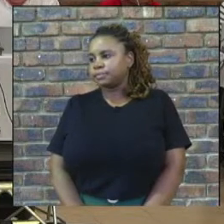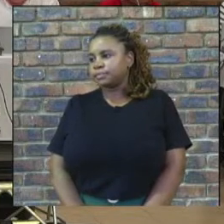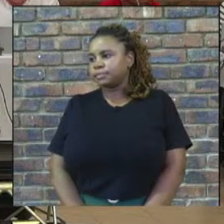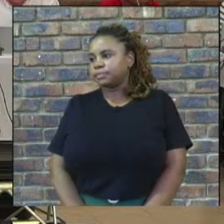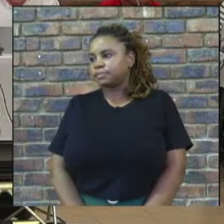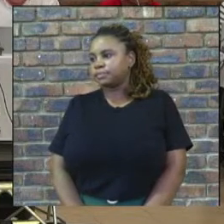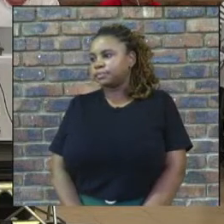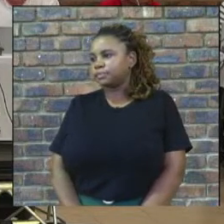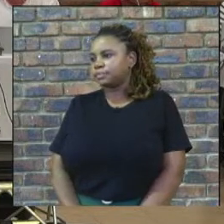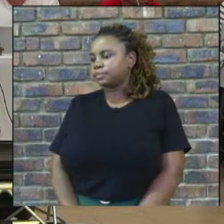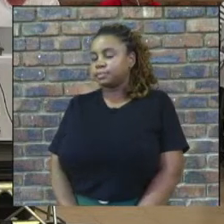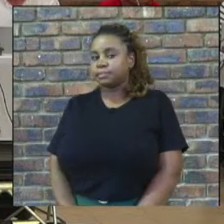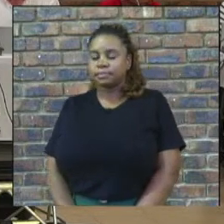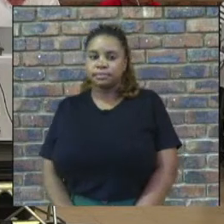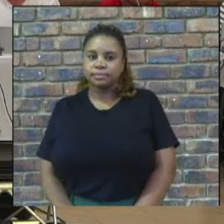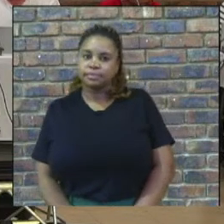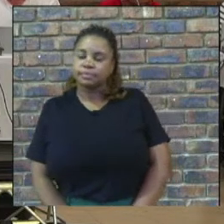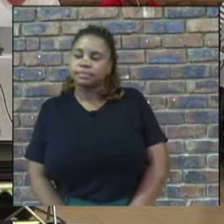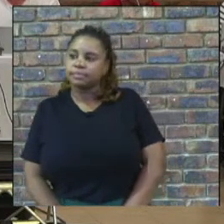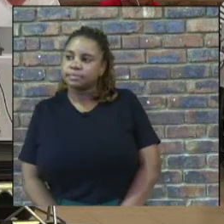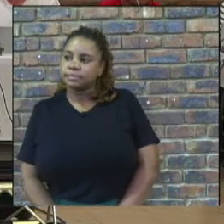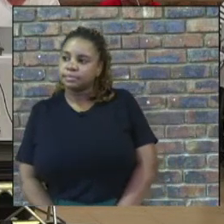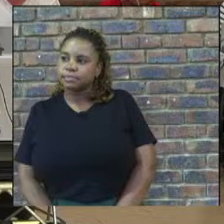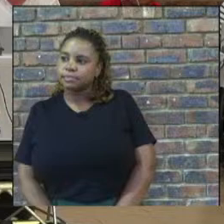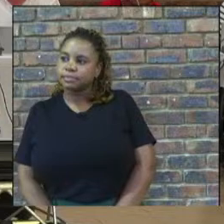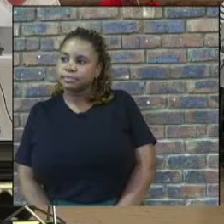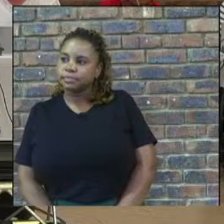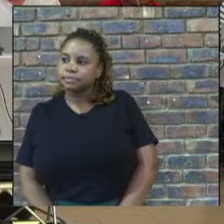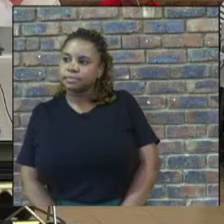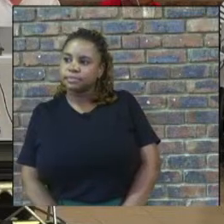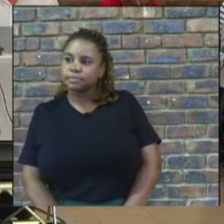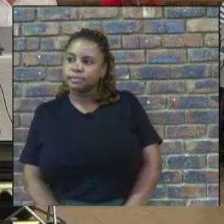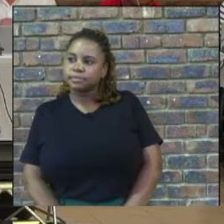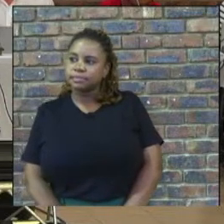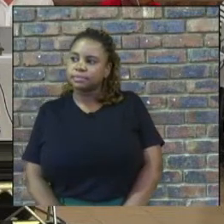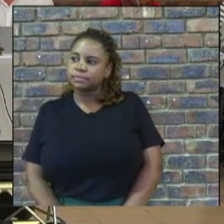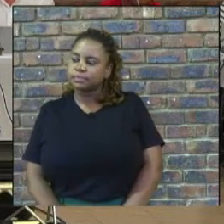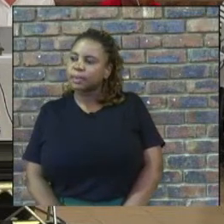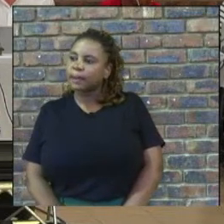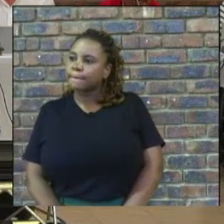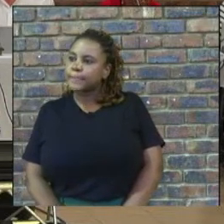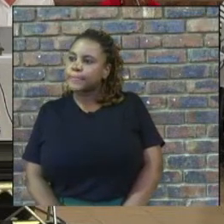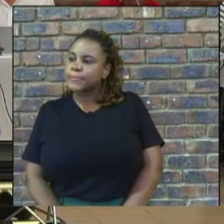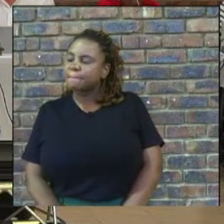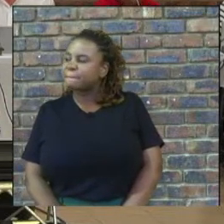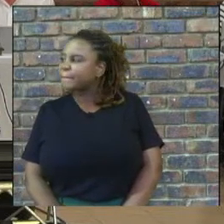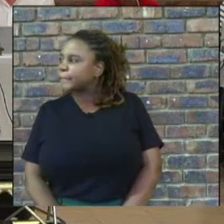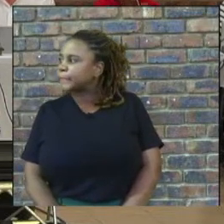Mic, ka speed, yeah.